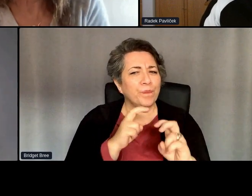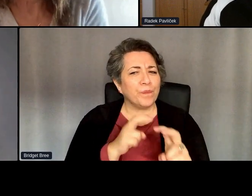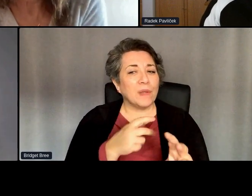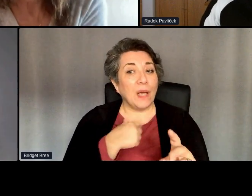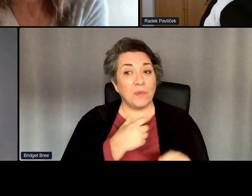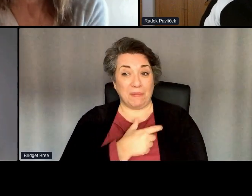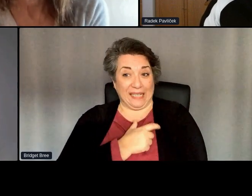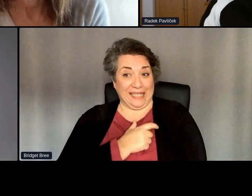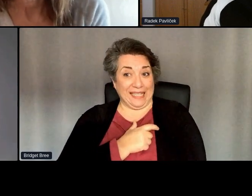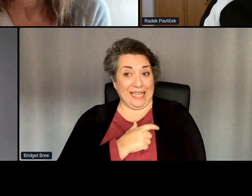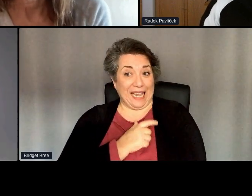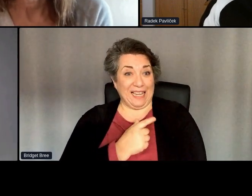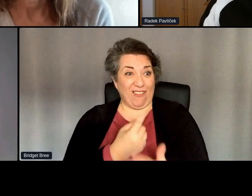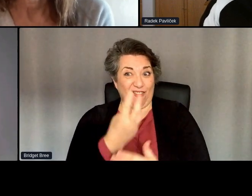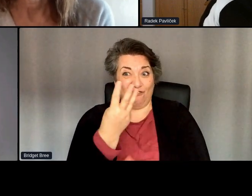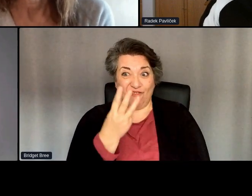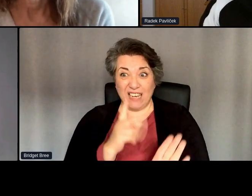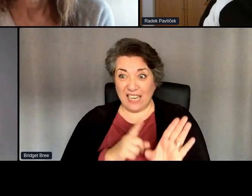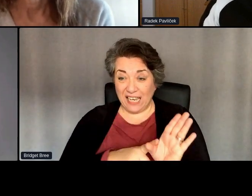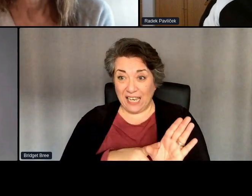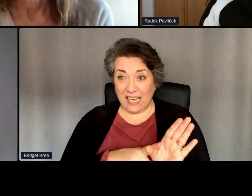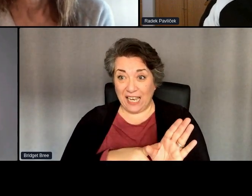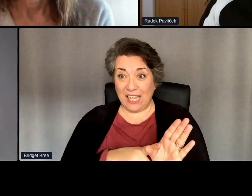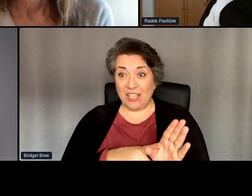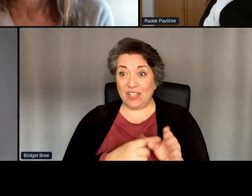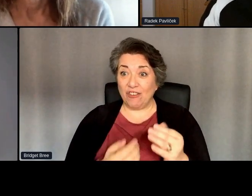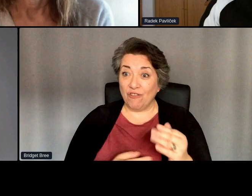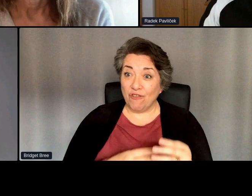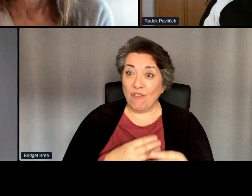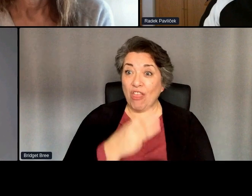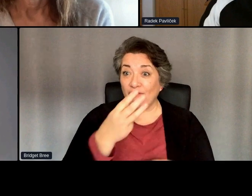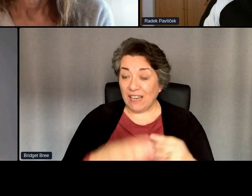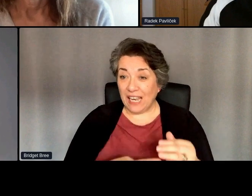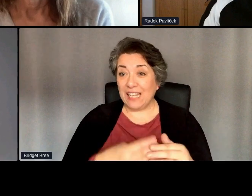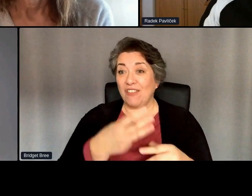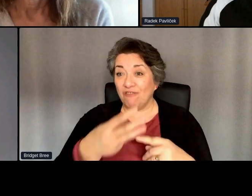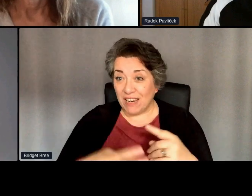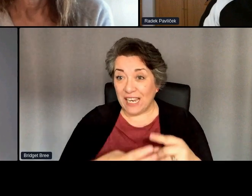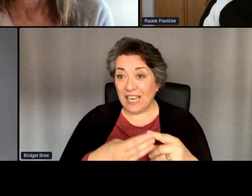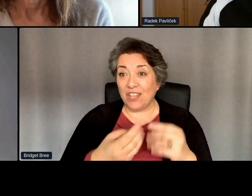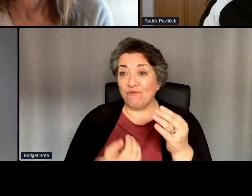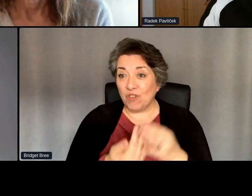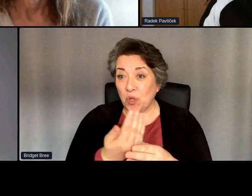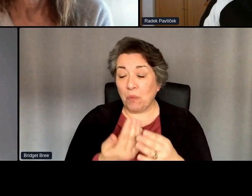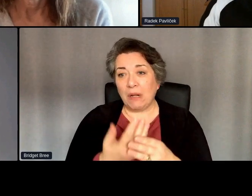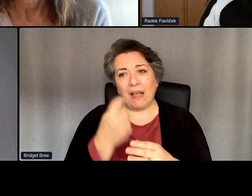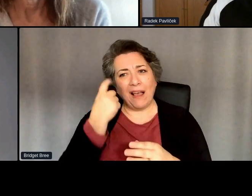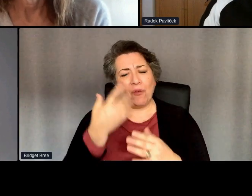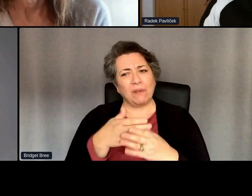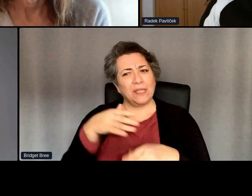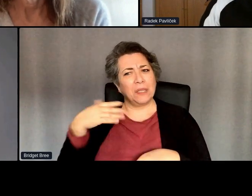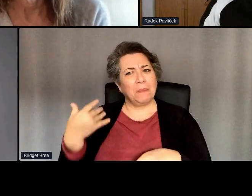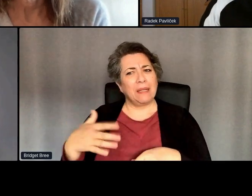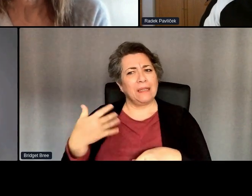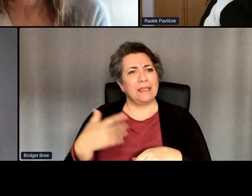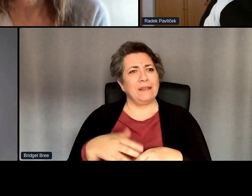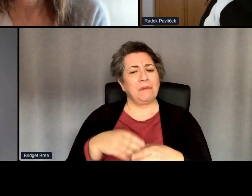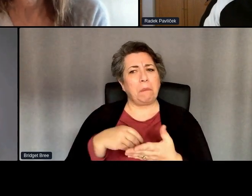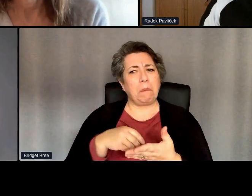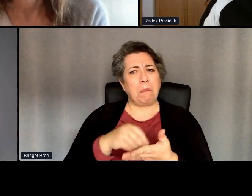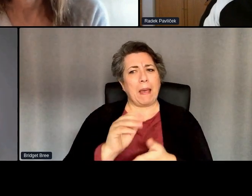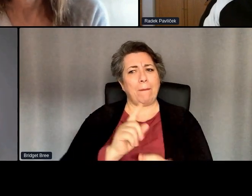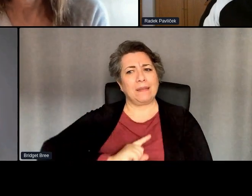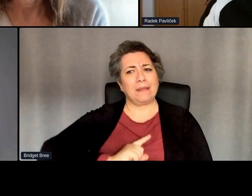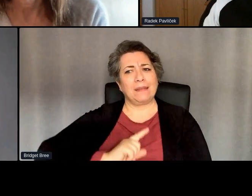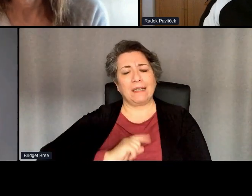3 years renewal of the certification. I was thinking it would be a lot of money and I was doing everything privately. So